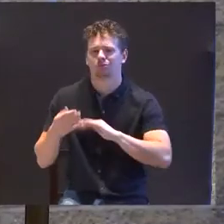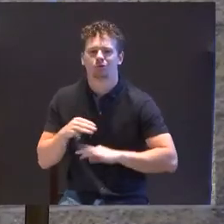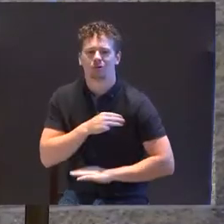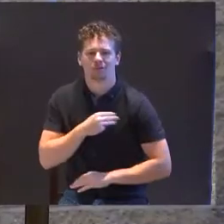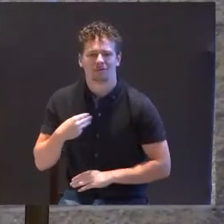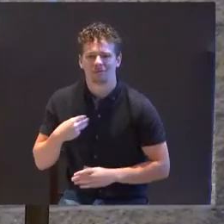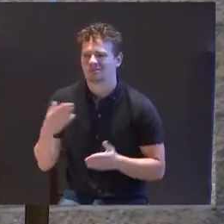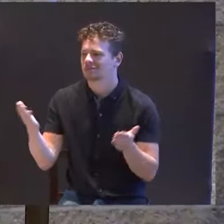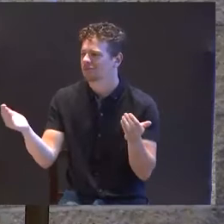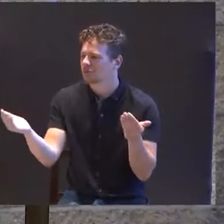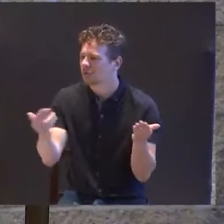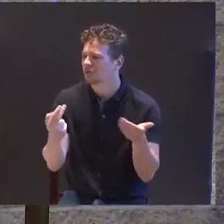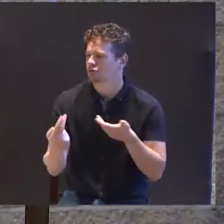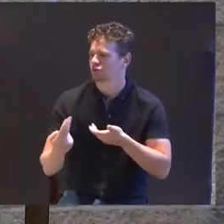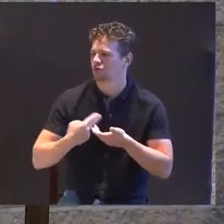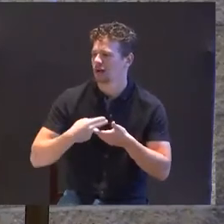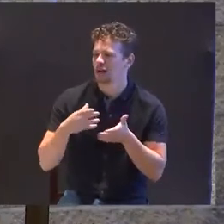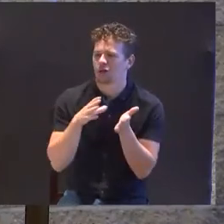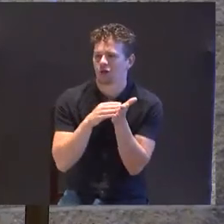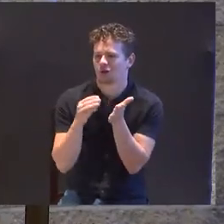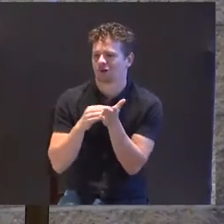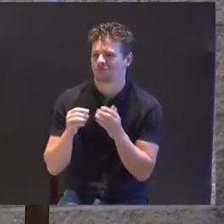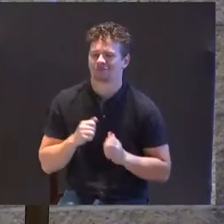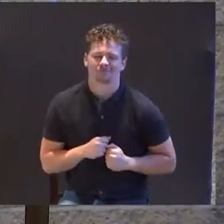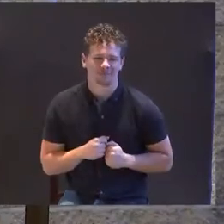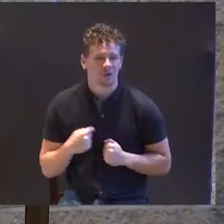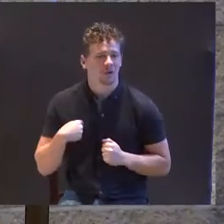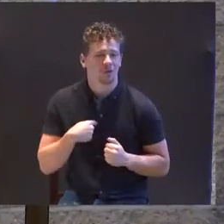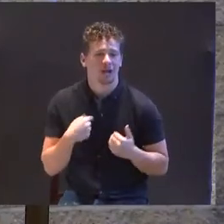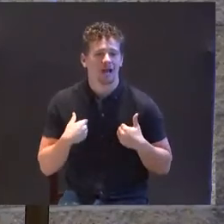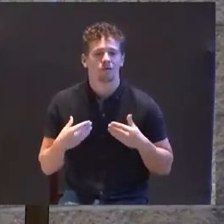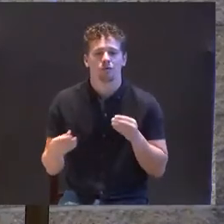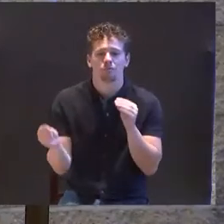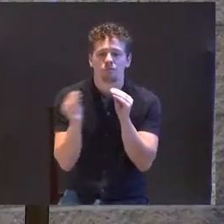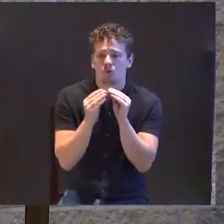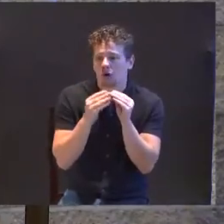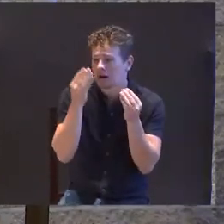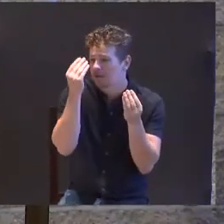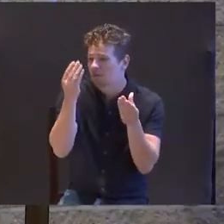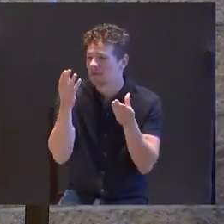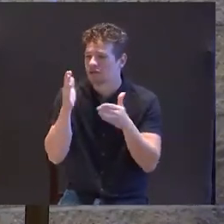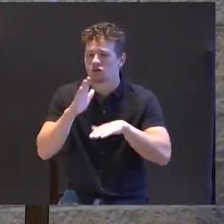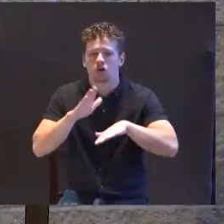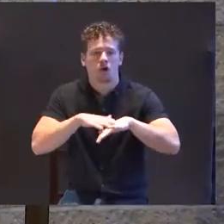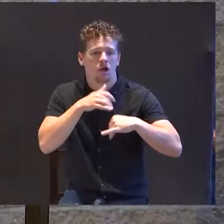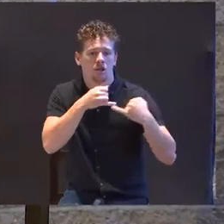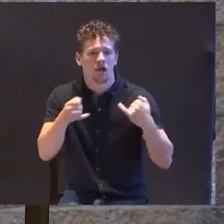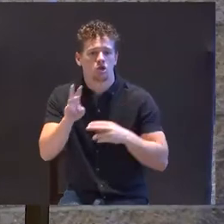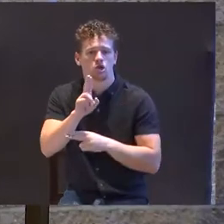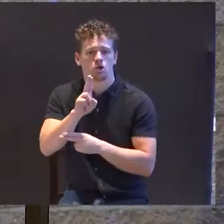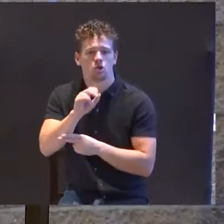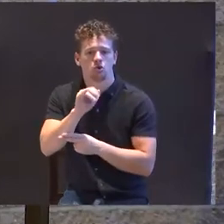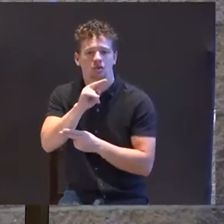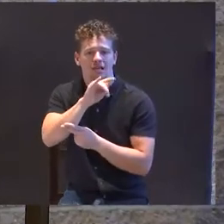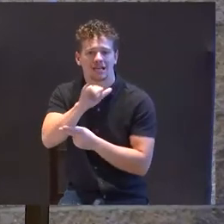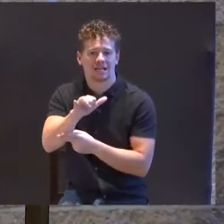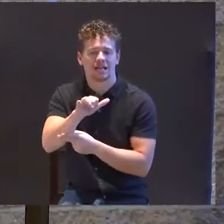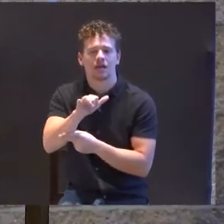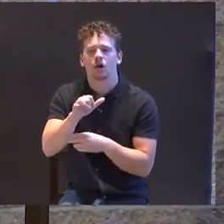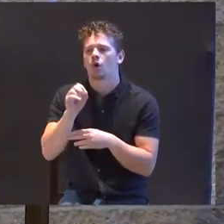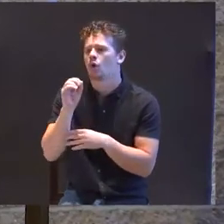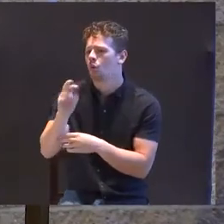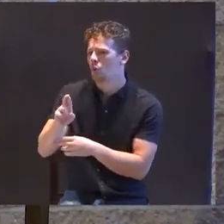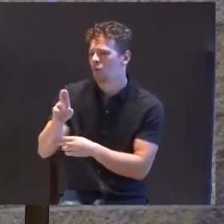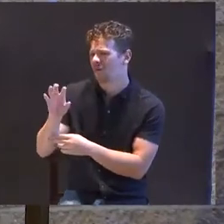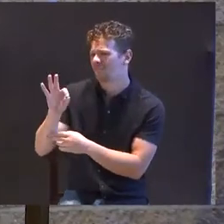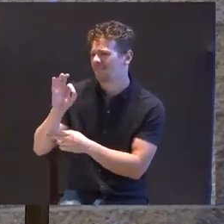There's a lot more information on these and other upcoming events on the Unity website, the Facebook page,